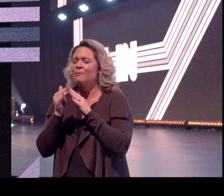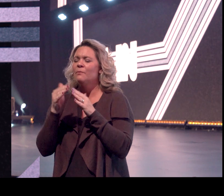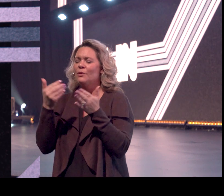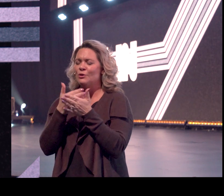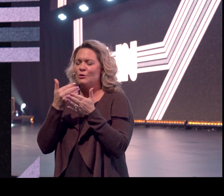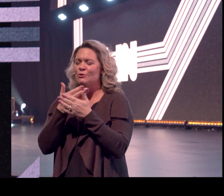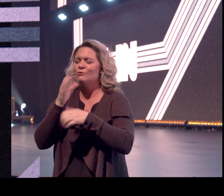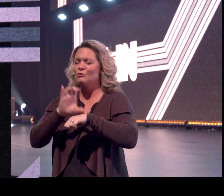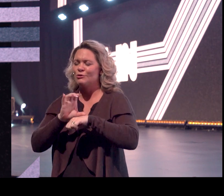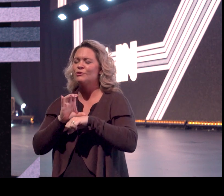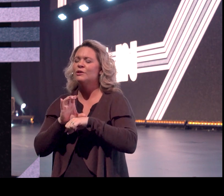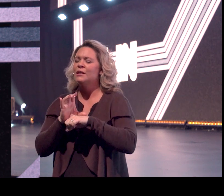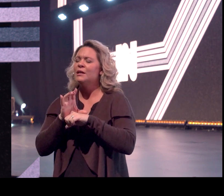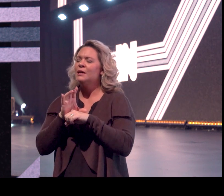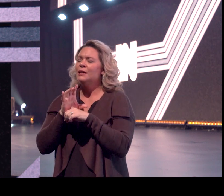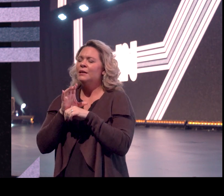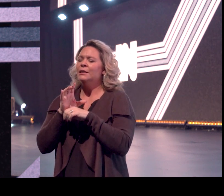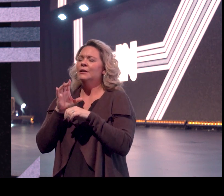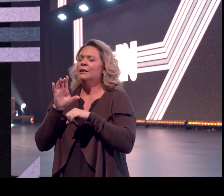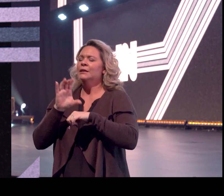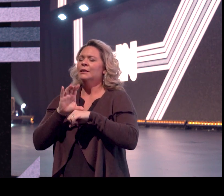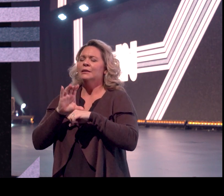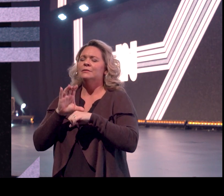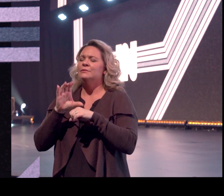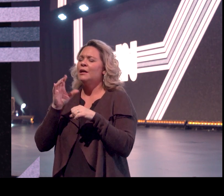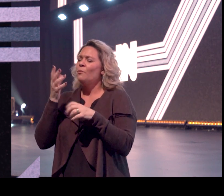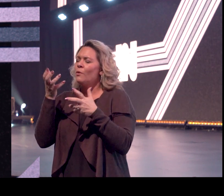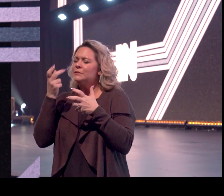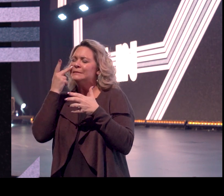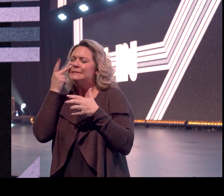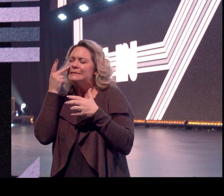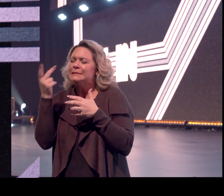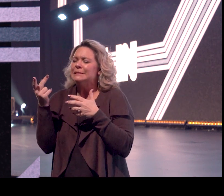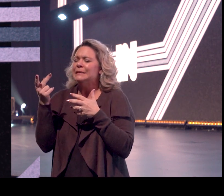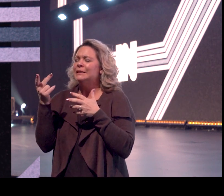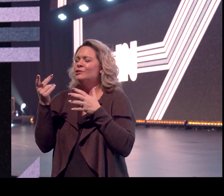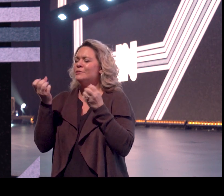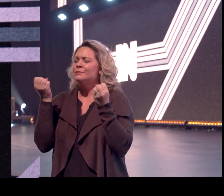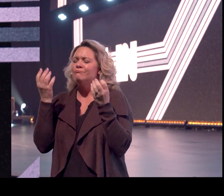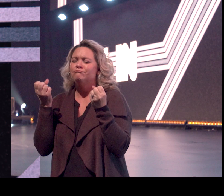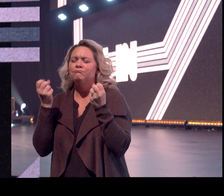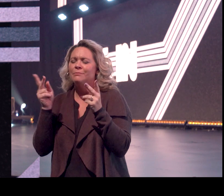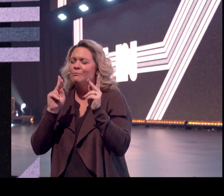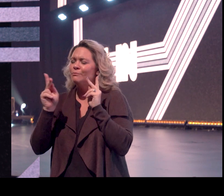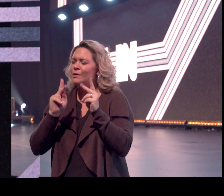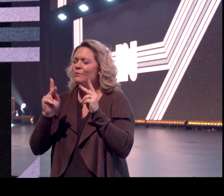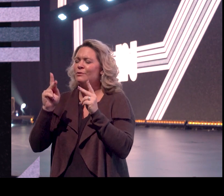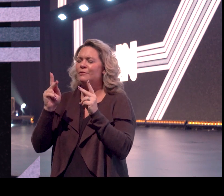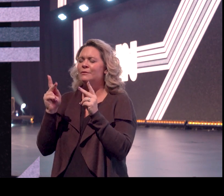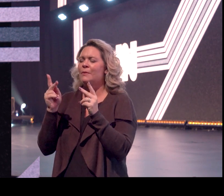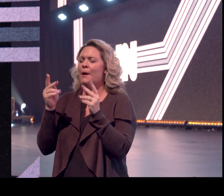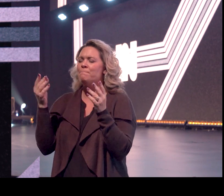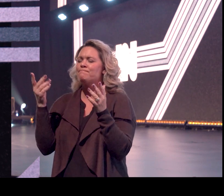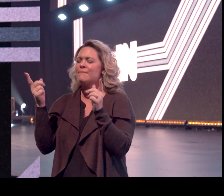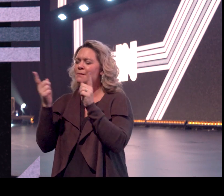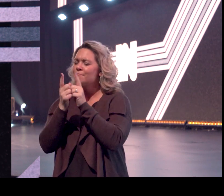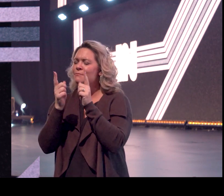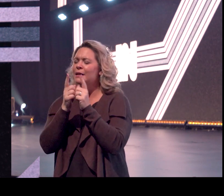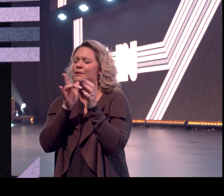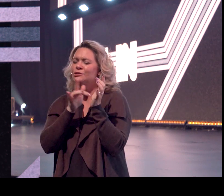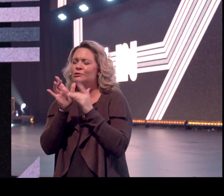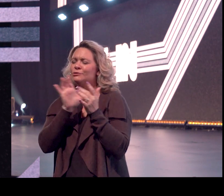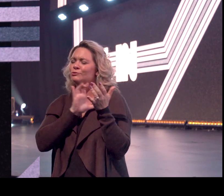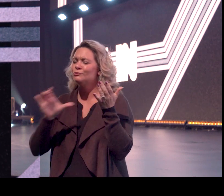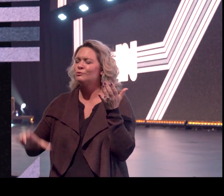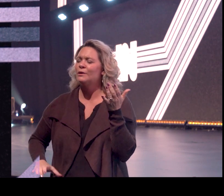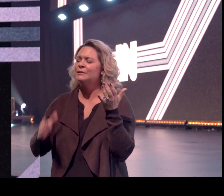city? And with this new campus, just see a movement of people giving their lives to Jesus and